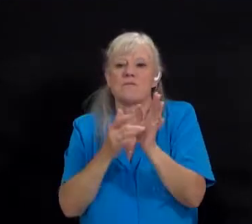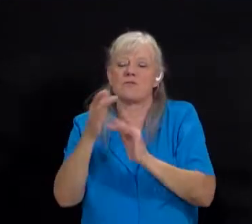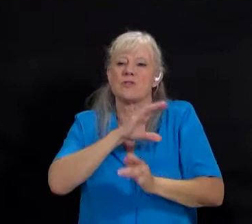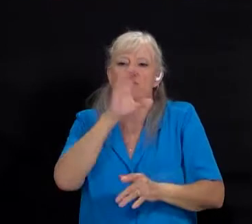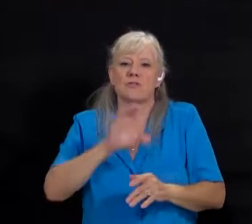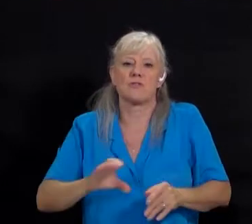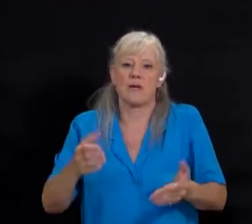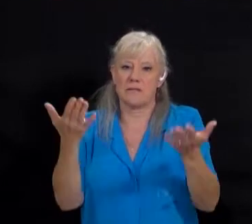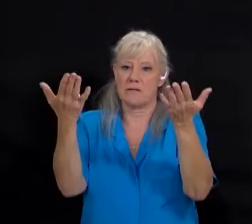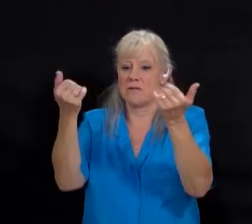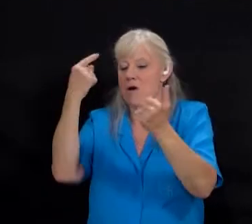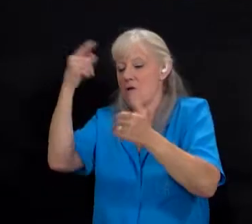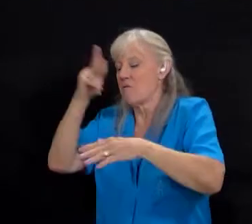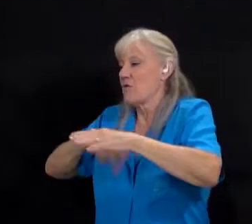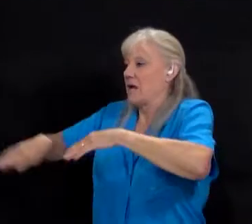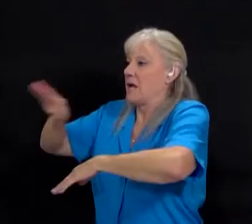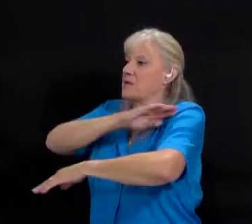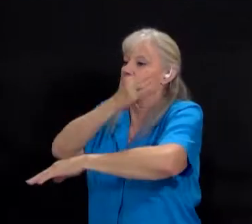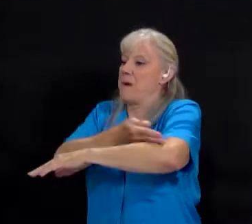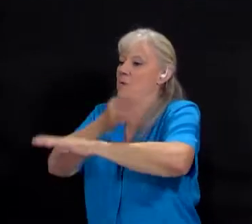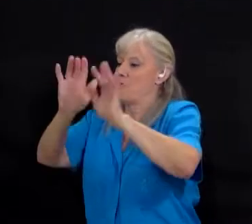Christ.